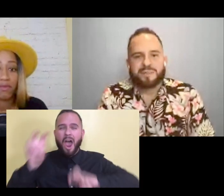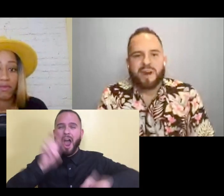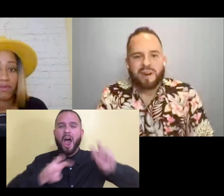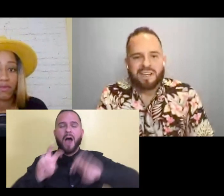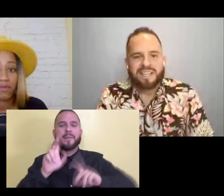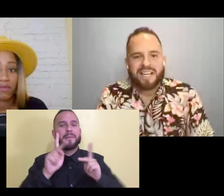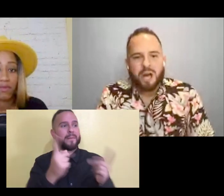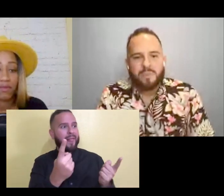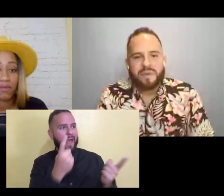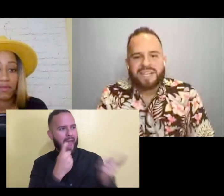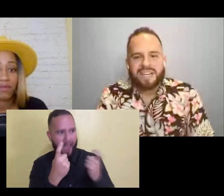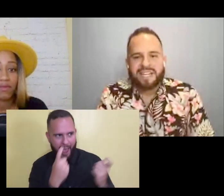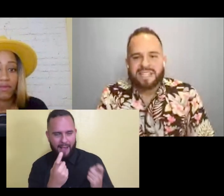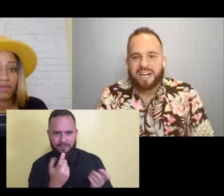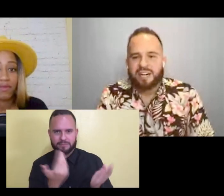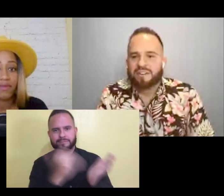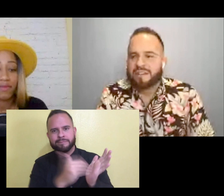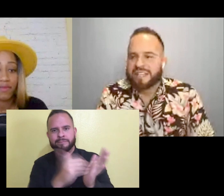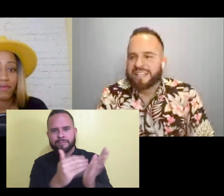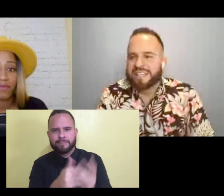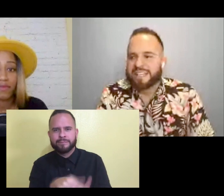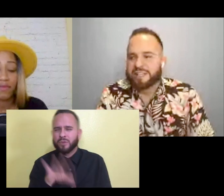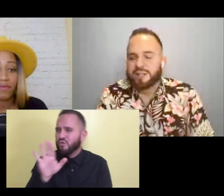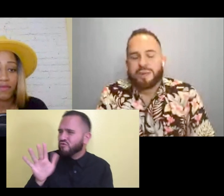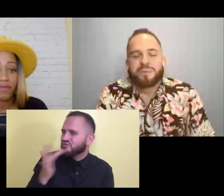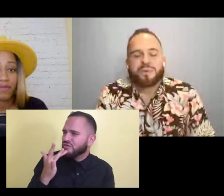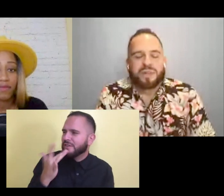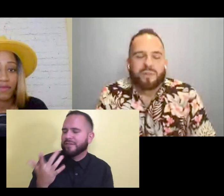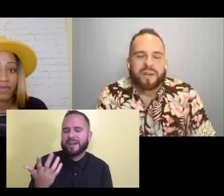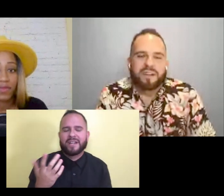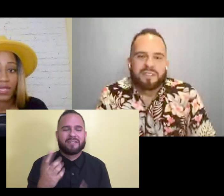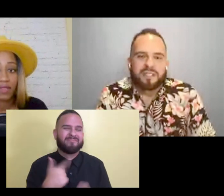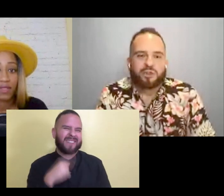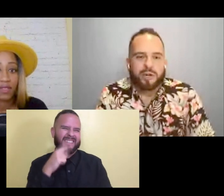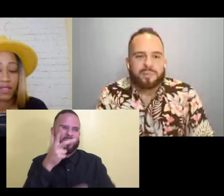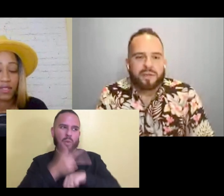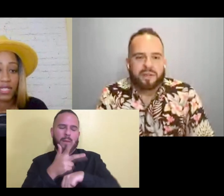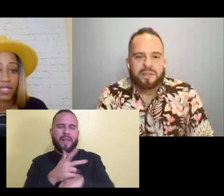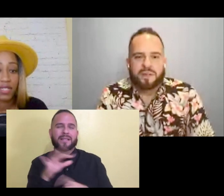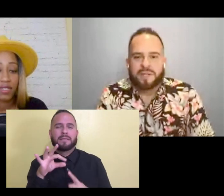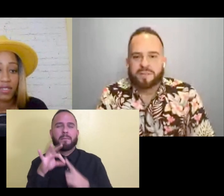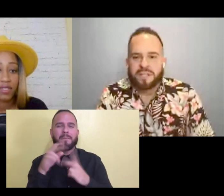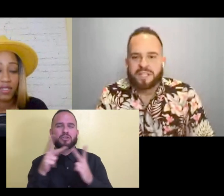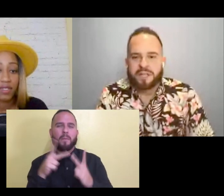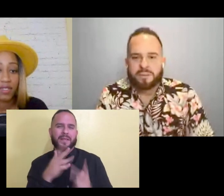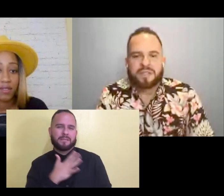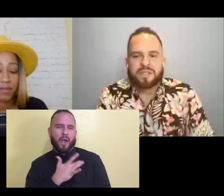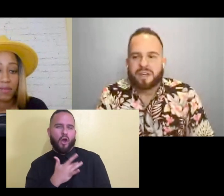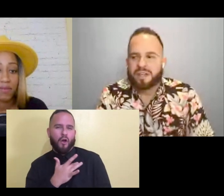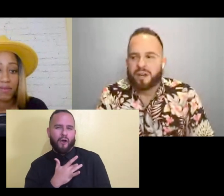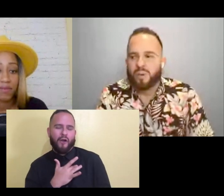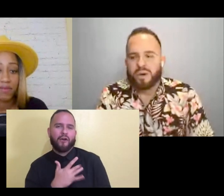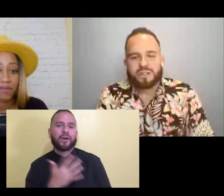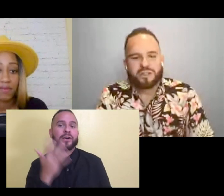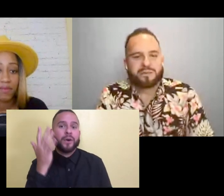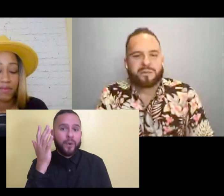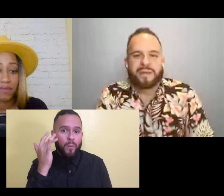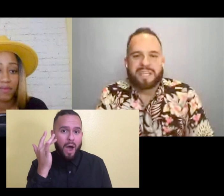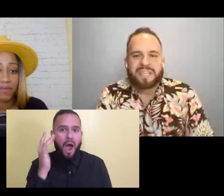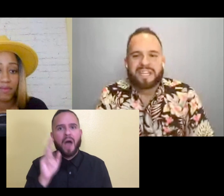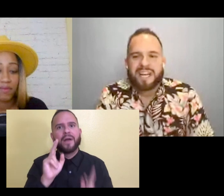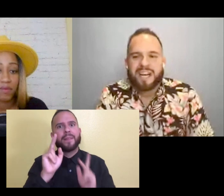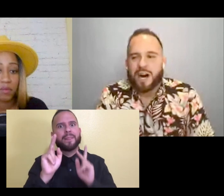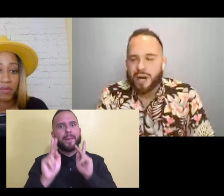in my heart because of the people that went on that trip. So as much as it was a work trip for